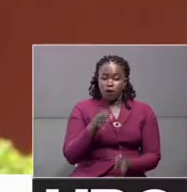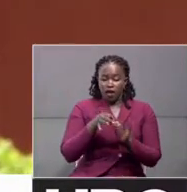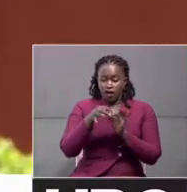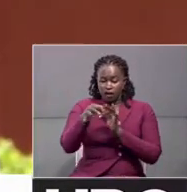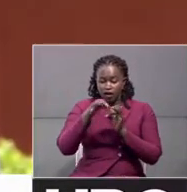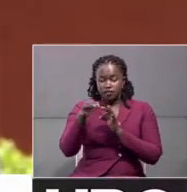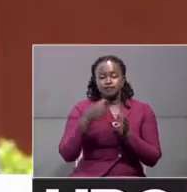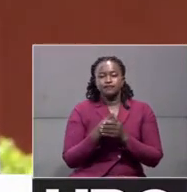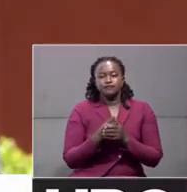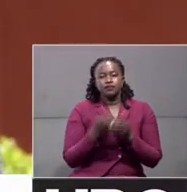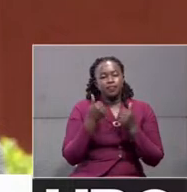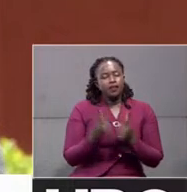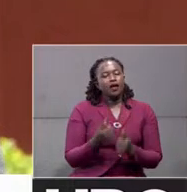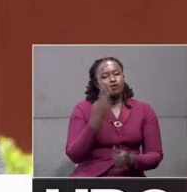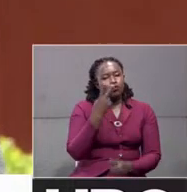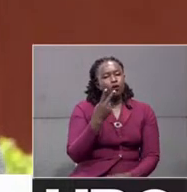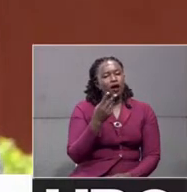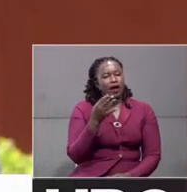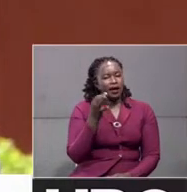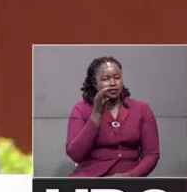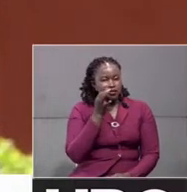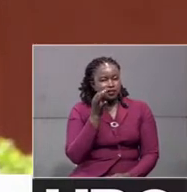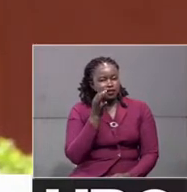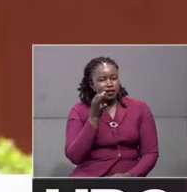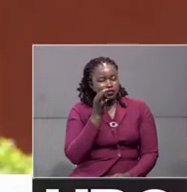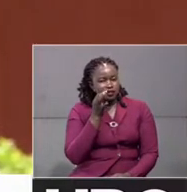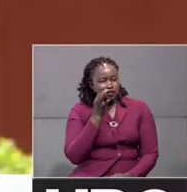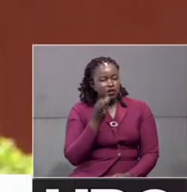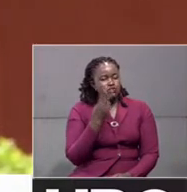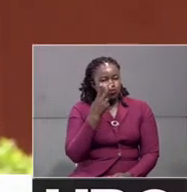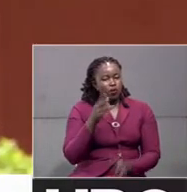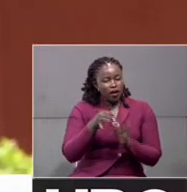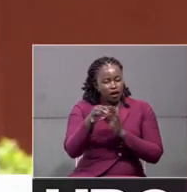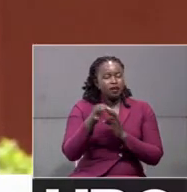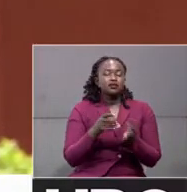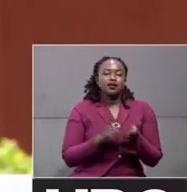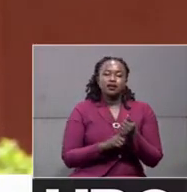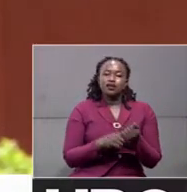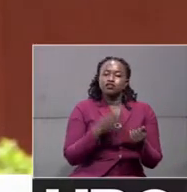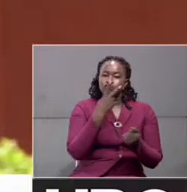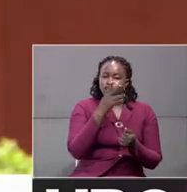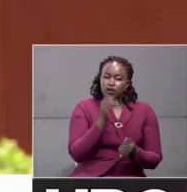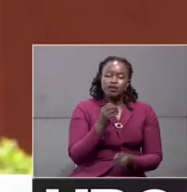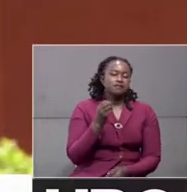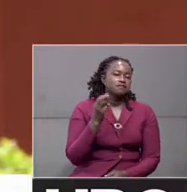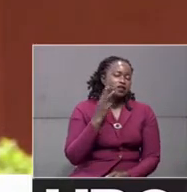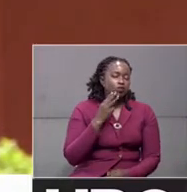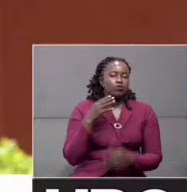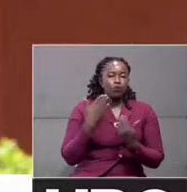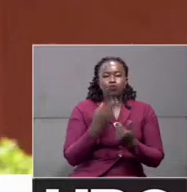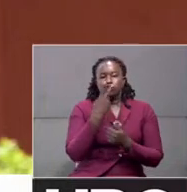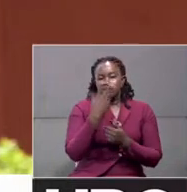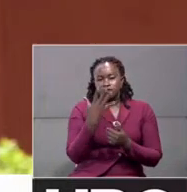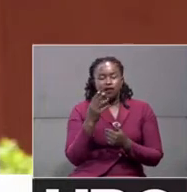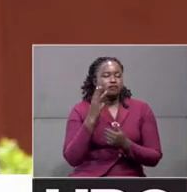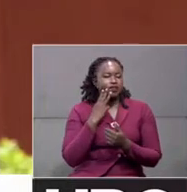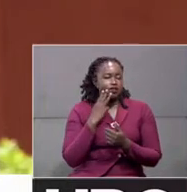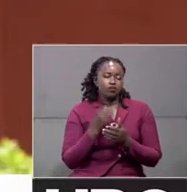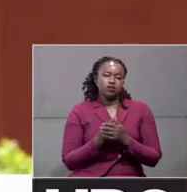yikeze biri nzijjamu emilioni abiri oba 2.5 kwa wezityo.